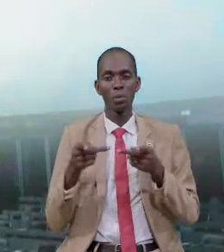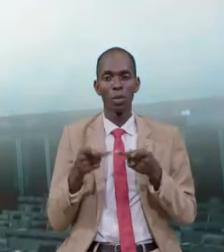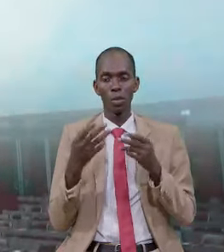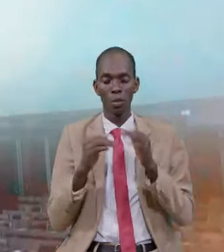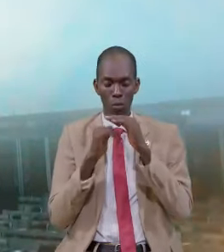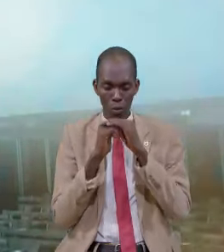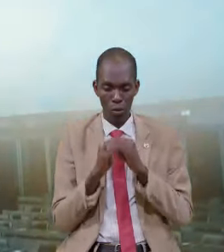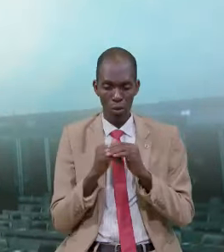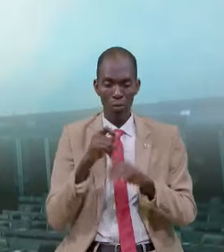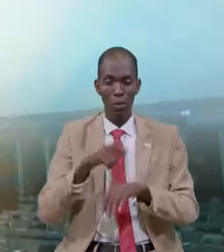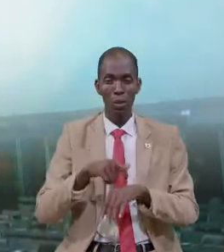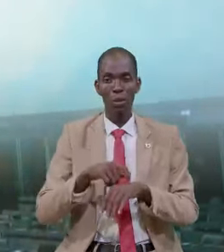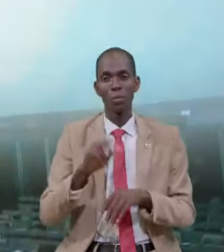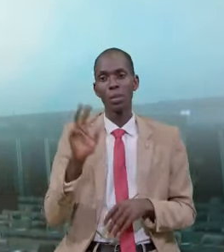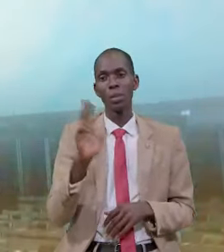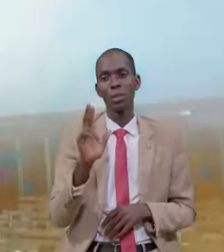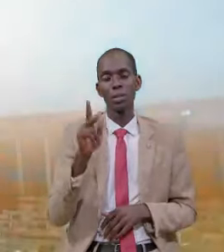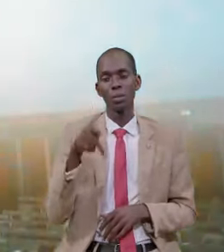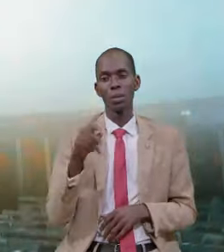by 3 p.m.